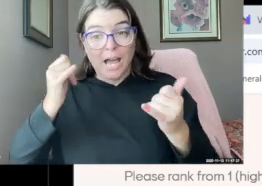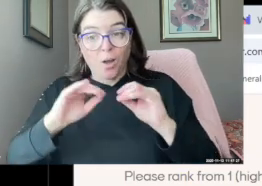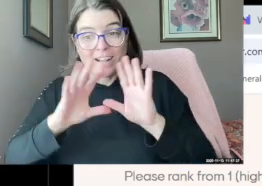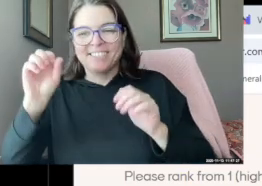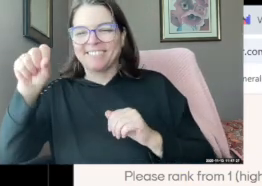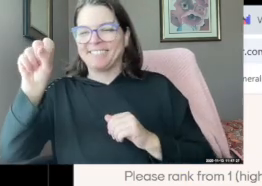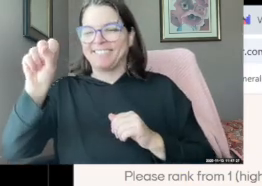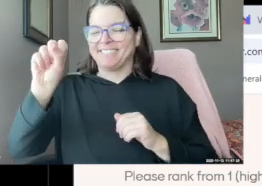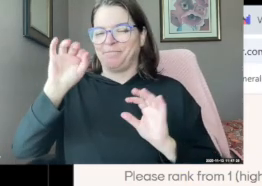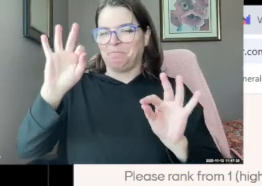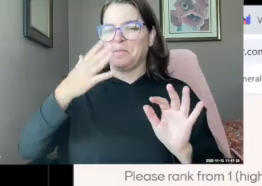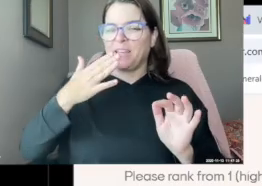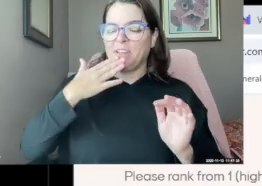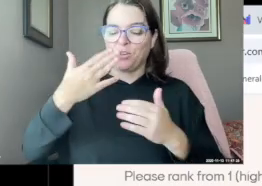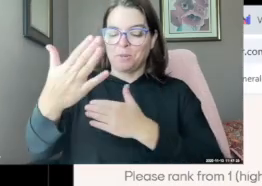go ahead.